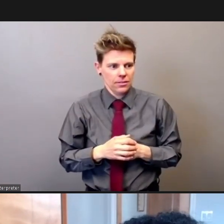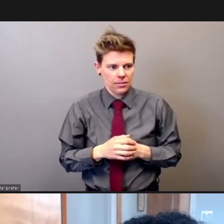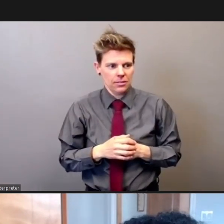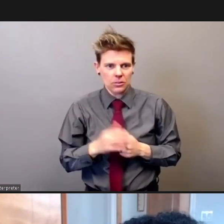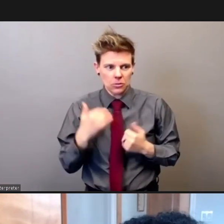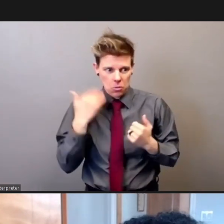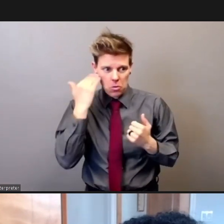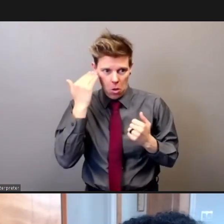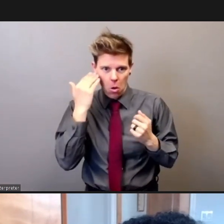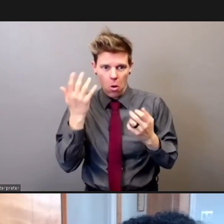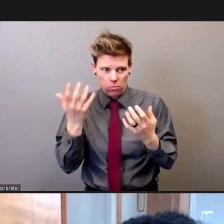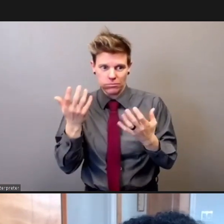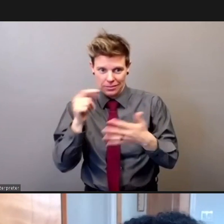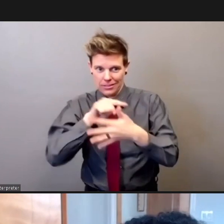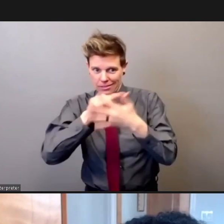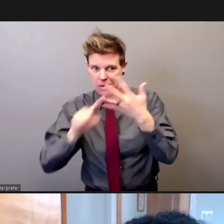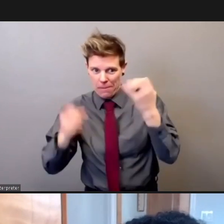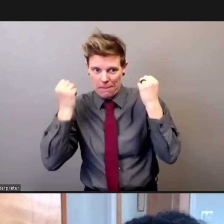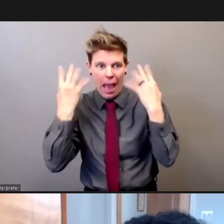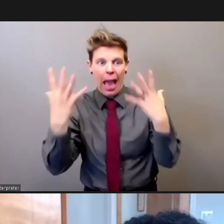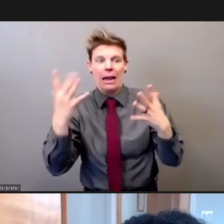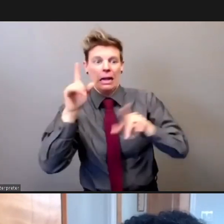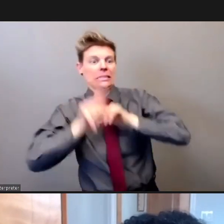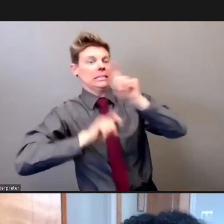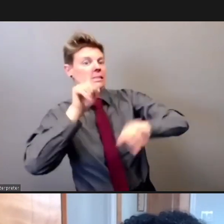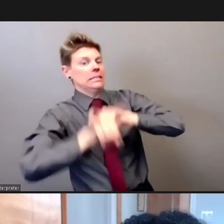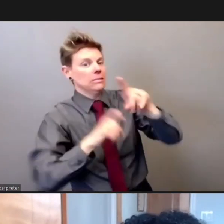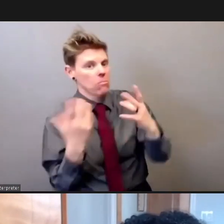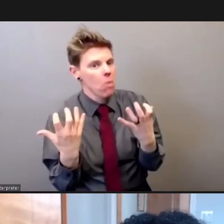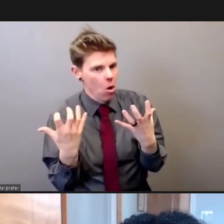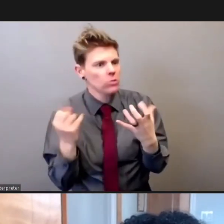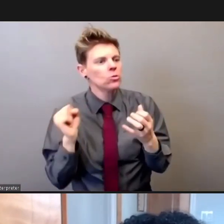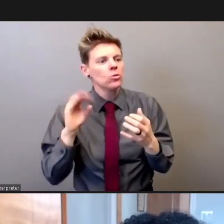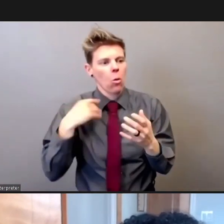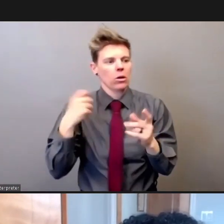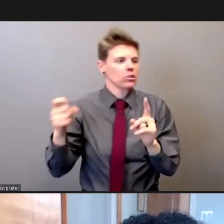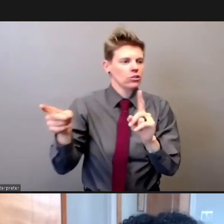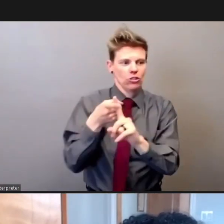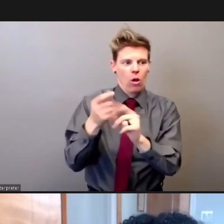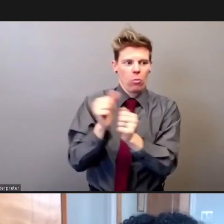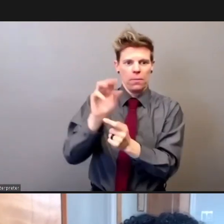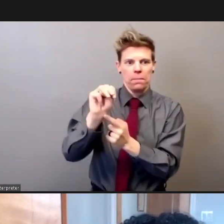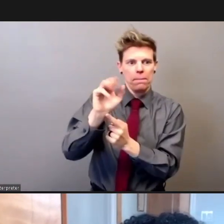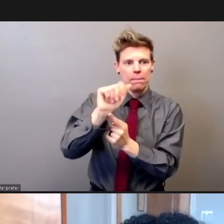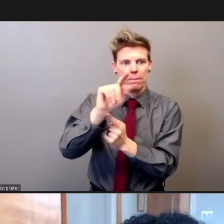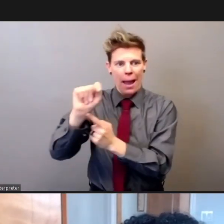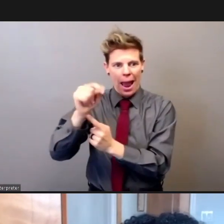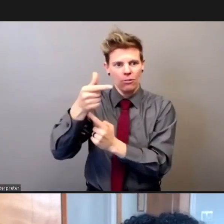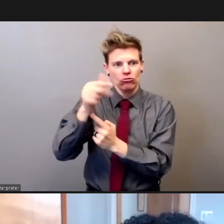ask questions. And with that, I will start with Matt Grubbs from New Mexico PBS.